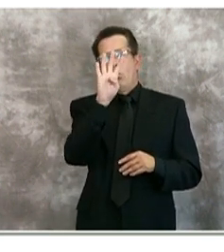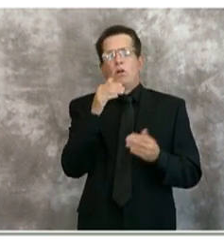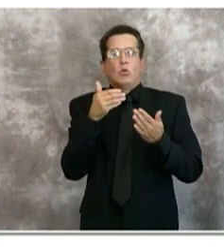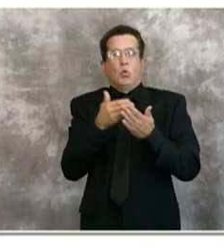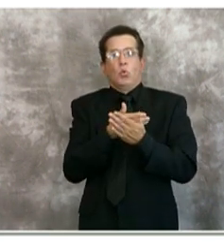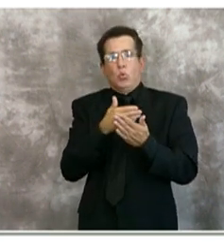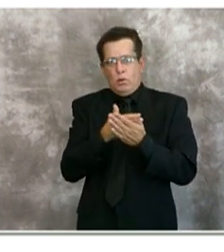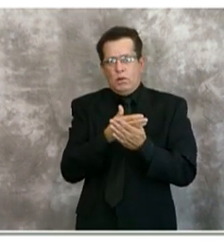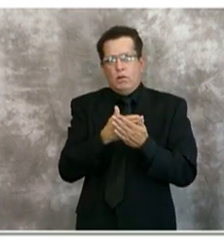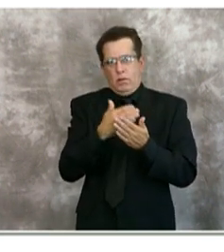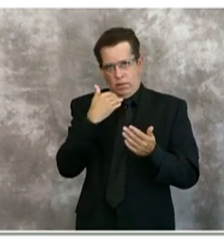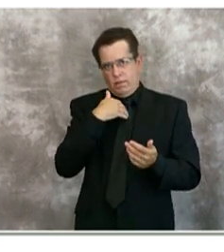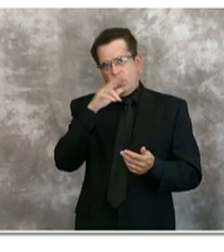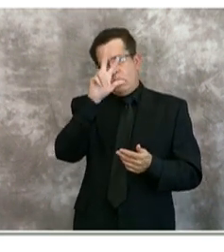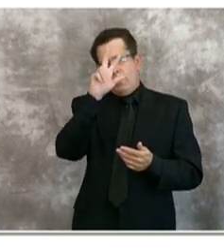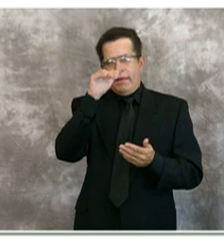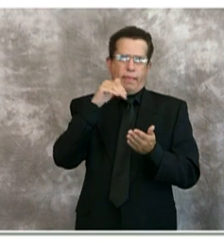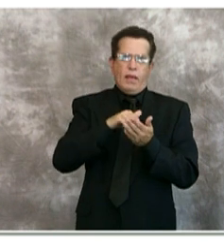we had